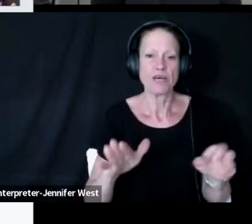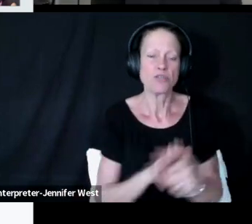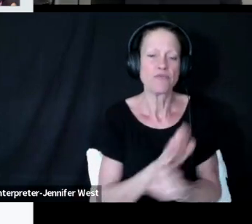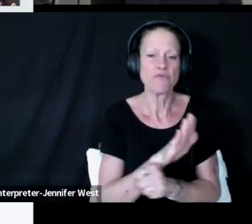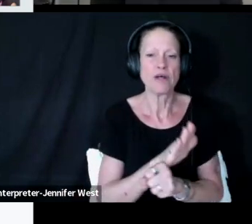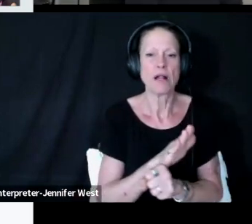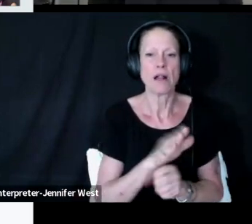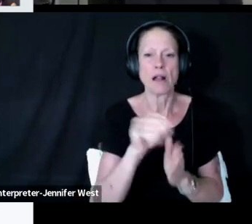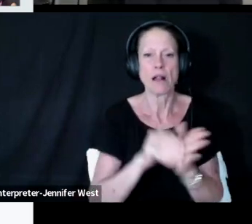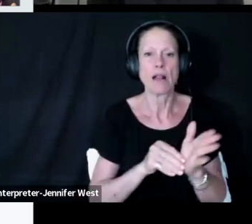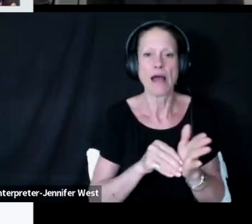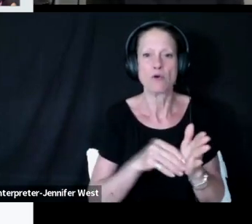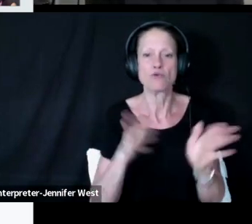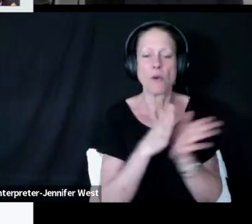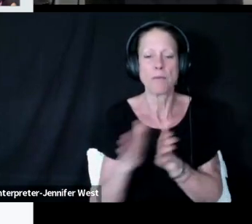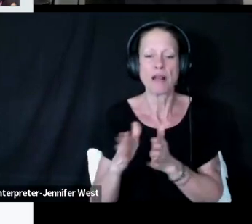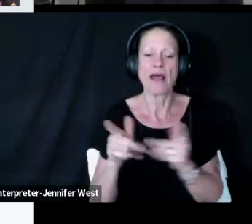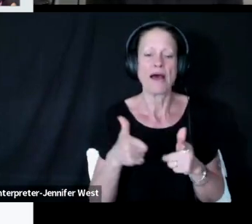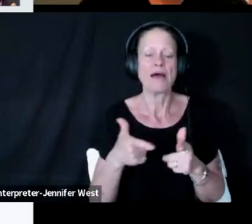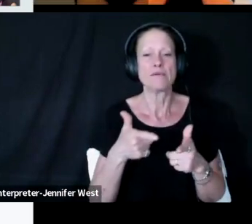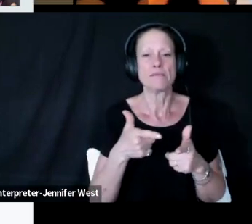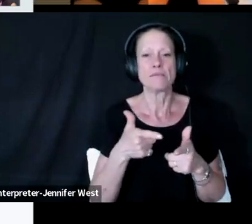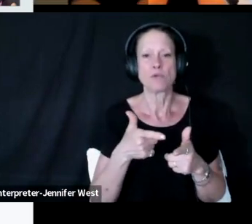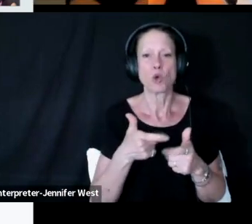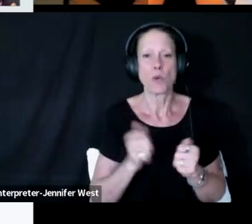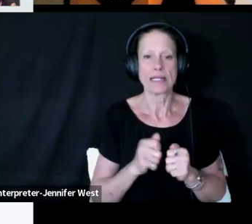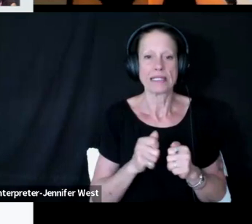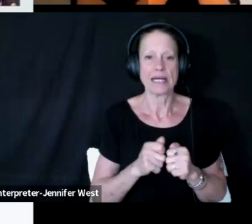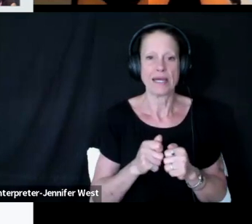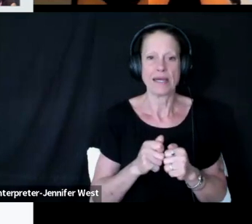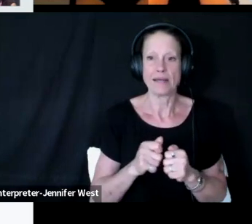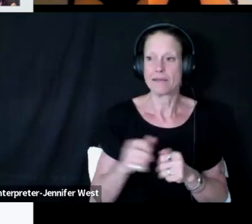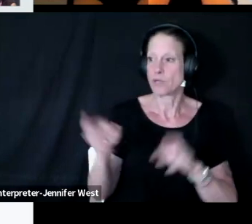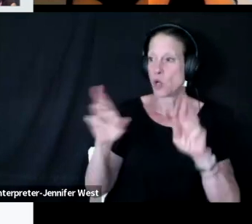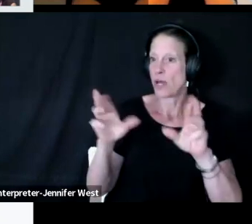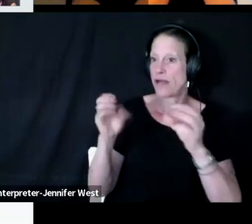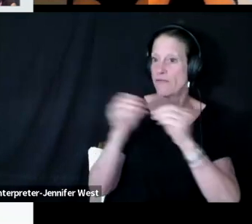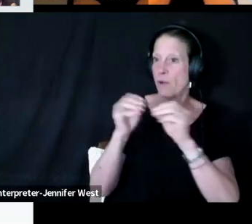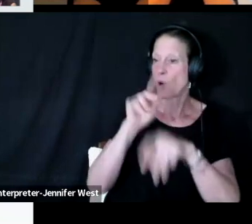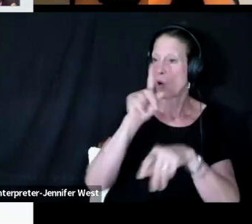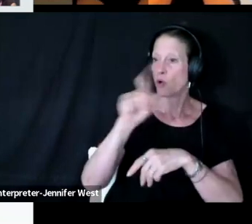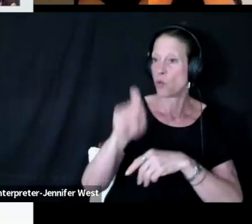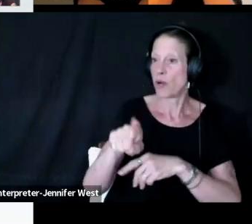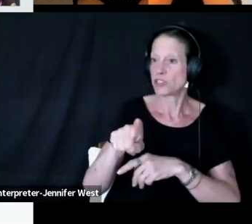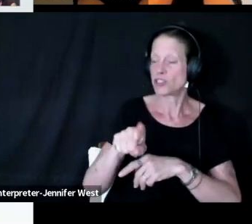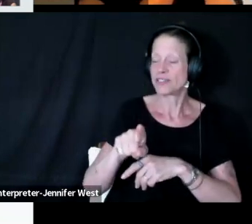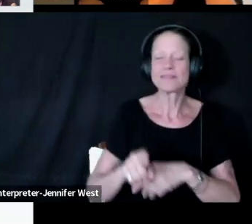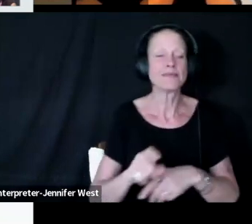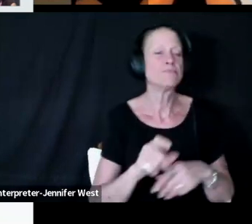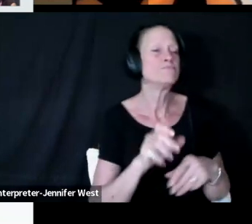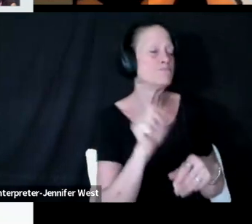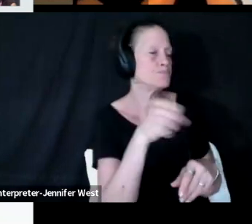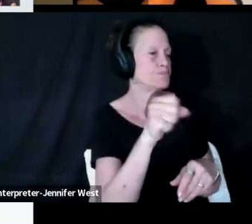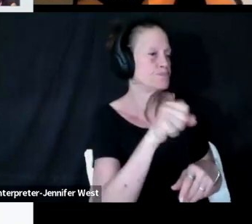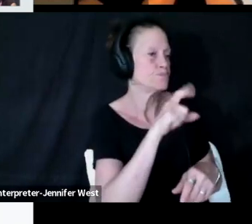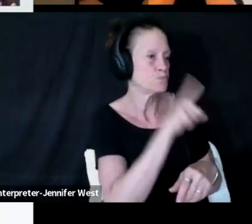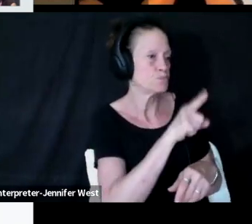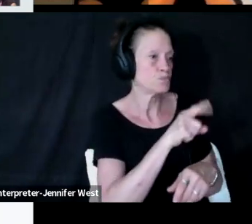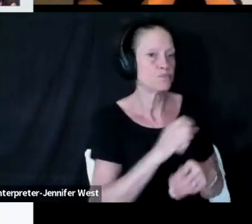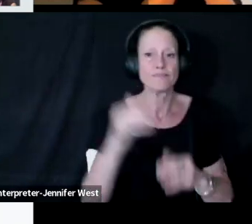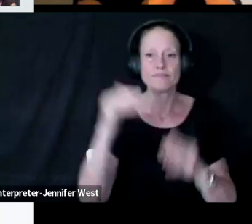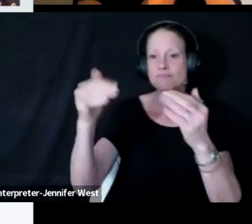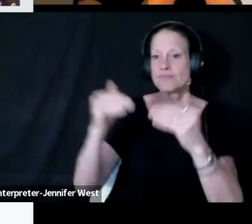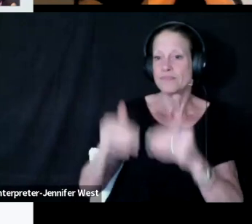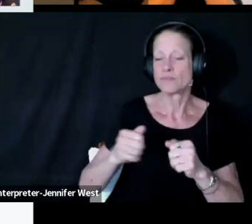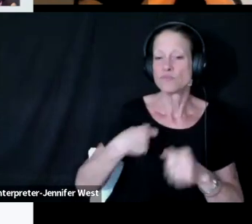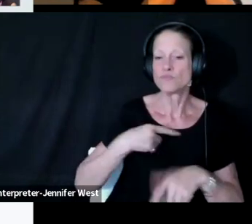Thanks, Deb. Okay, we ready for more questions? Yeah, for sure. Okay, the next one you may answer later in